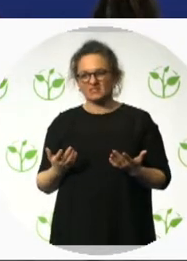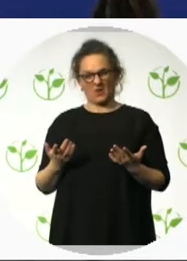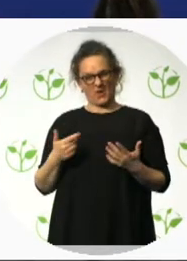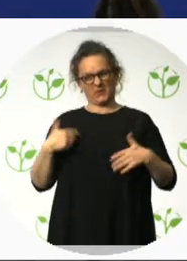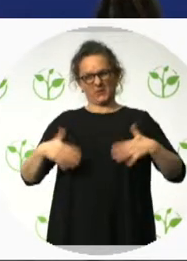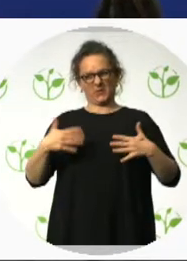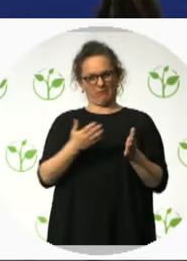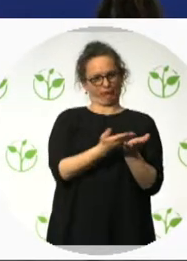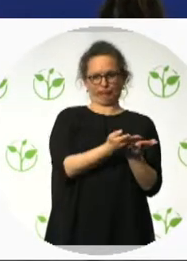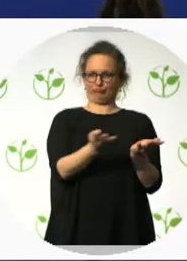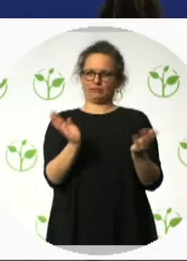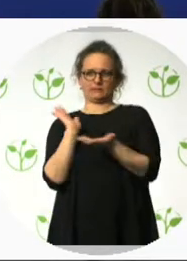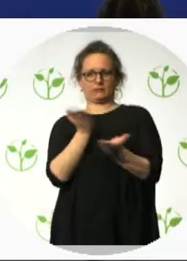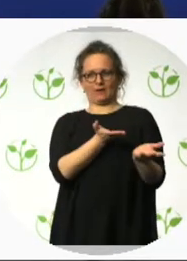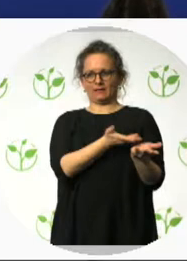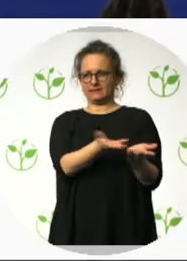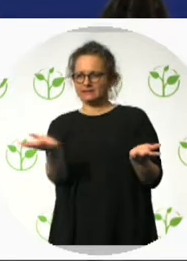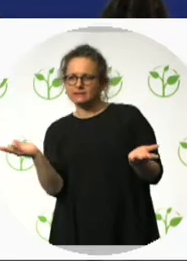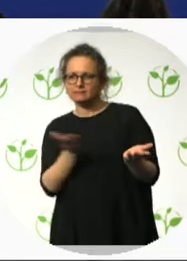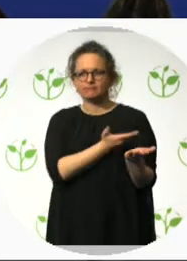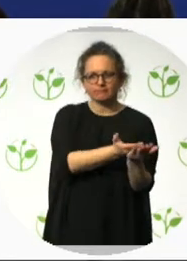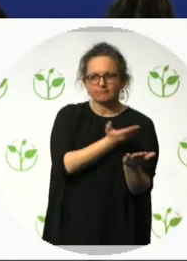openness to diversity of a company.